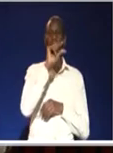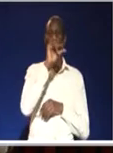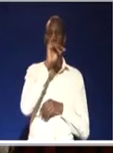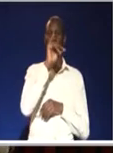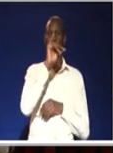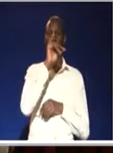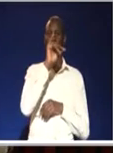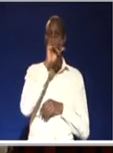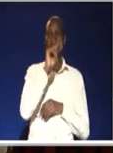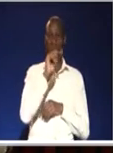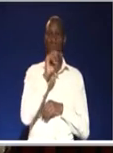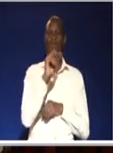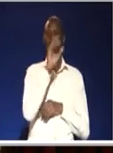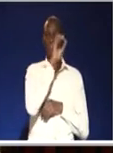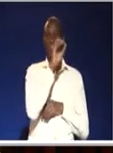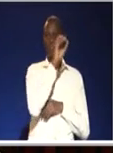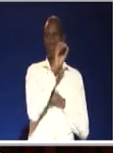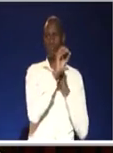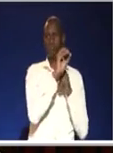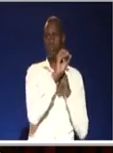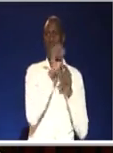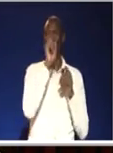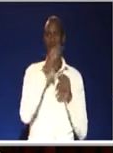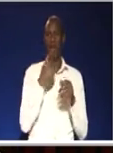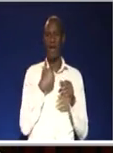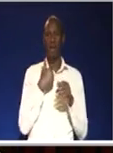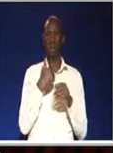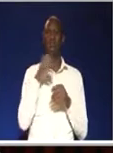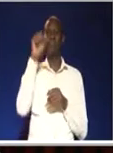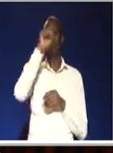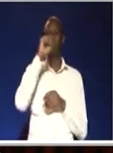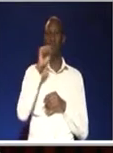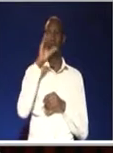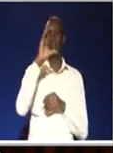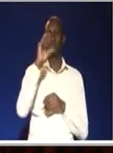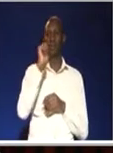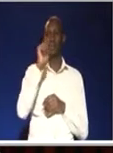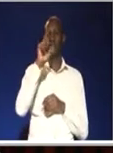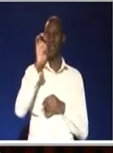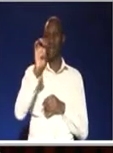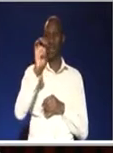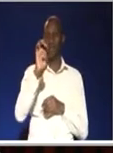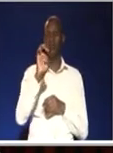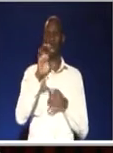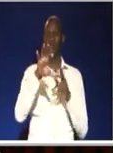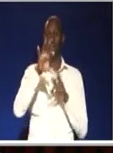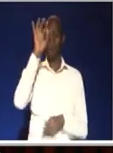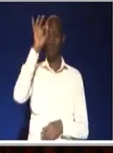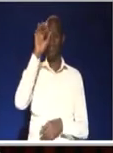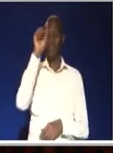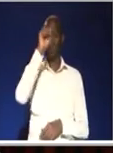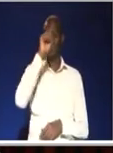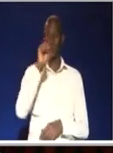scale that will help us to plot these figures. And we are going to choose a scale